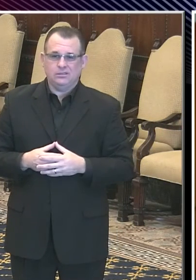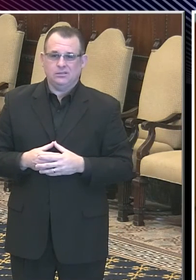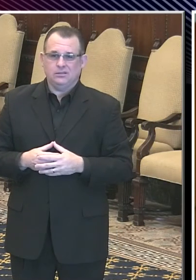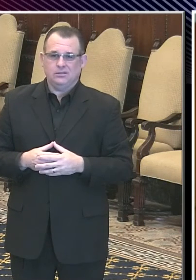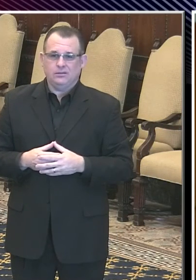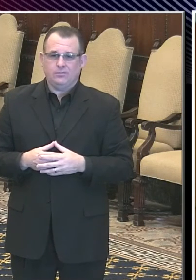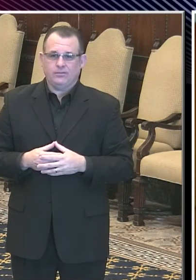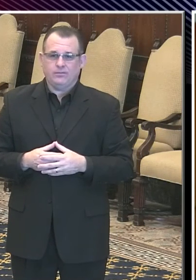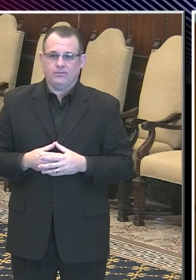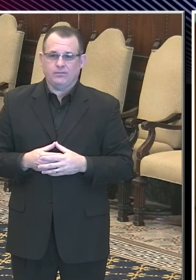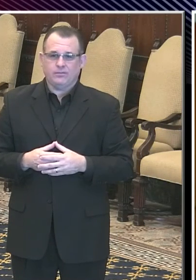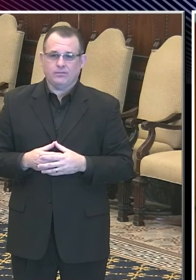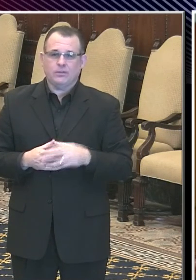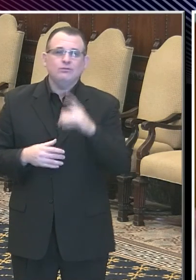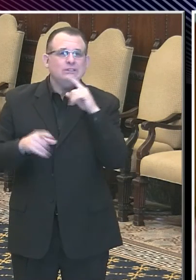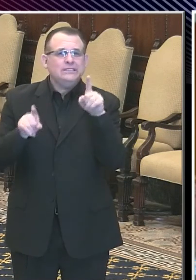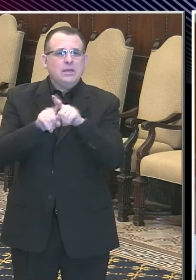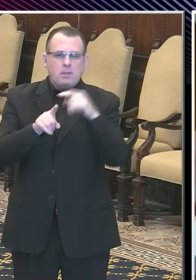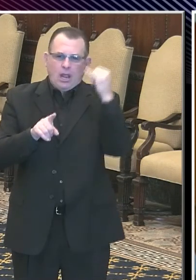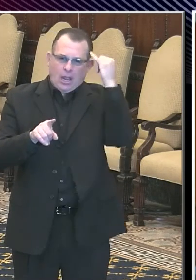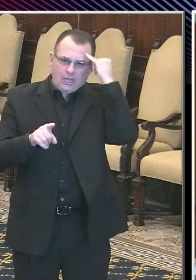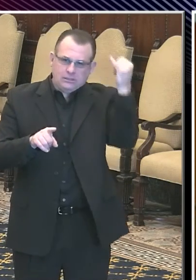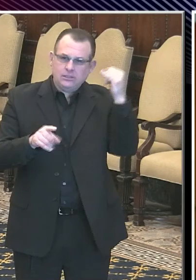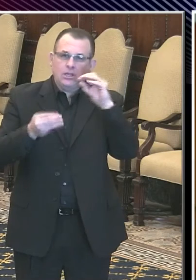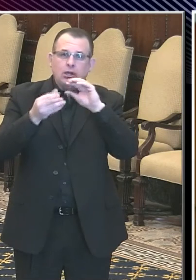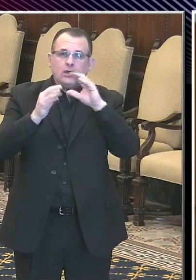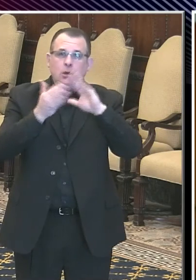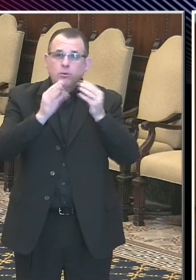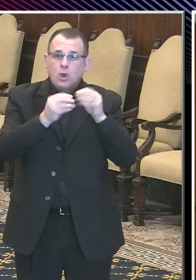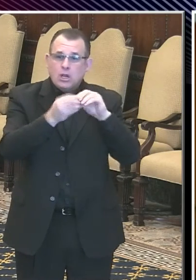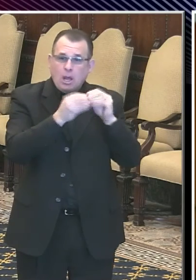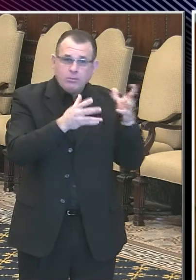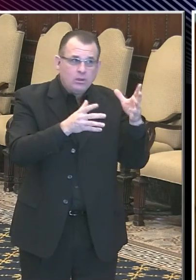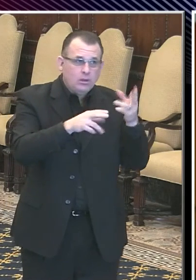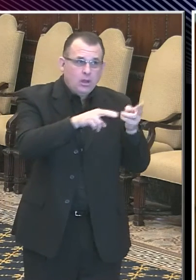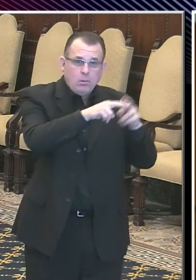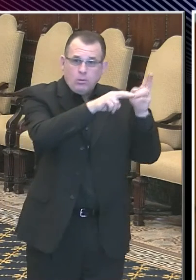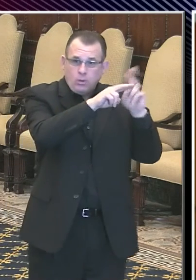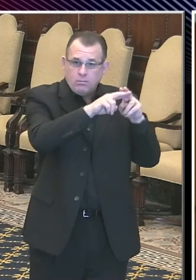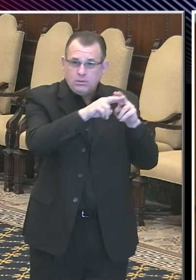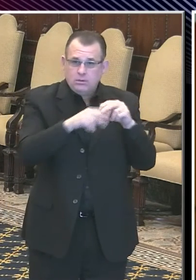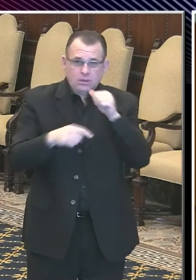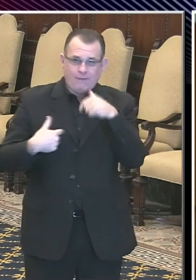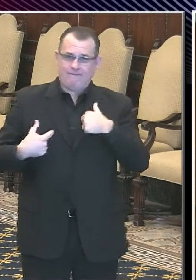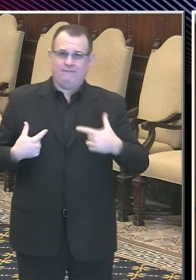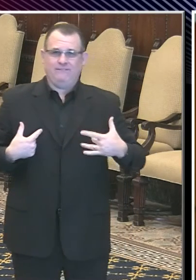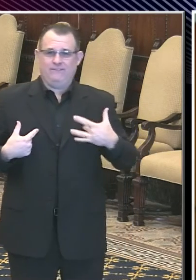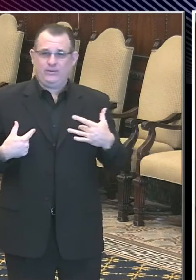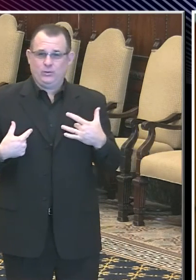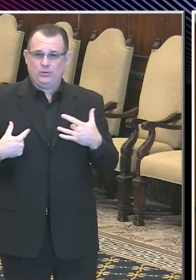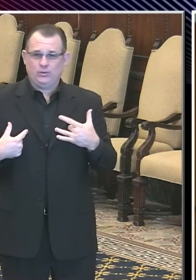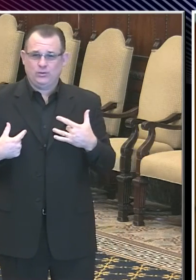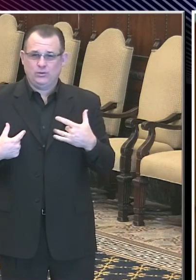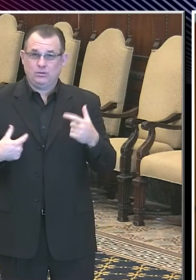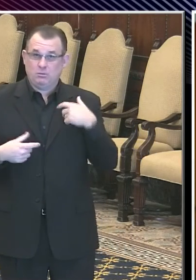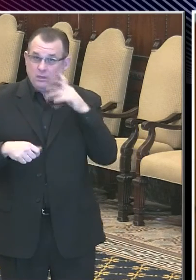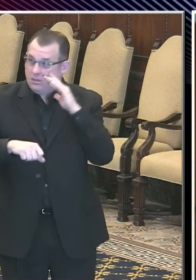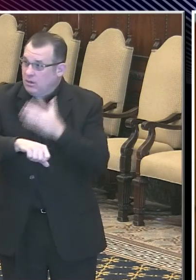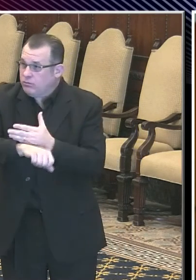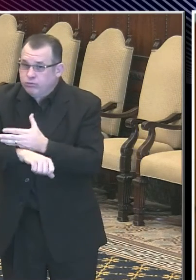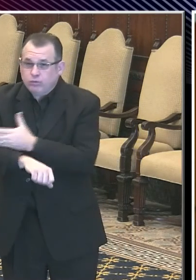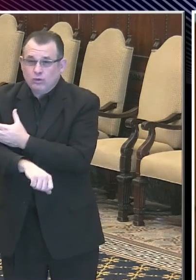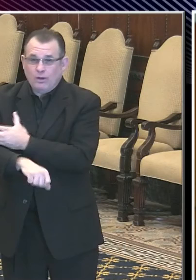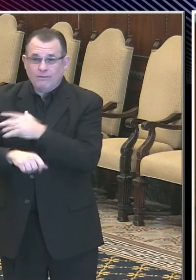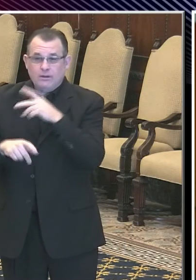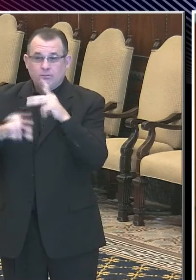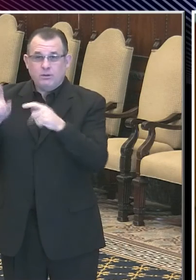there, because the number of cumulative cases is only going to continue to go up. We don't have a sense of whether we're making progress, but the number of people currently with the